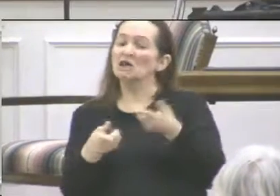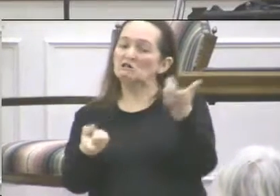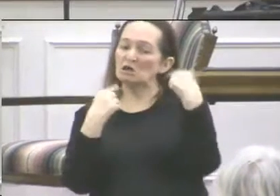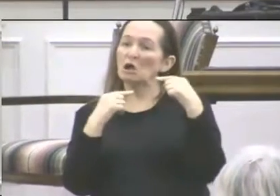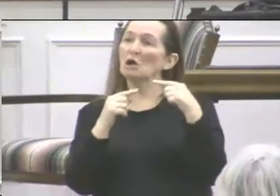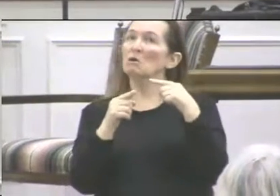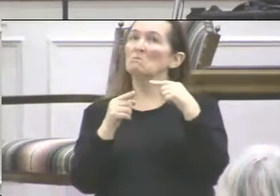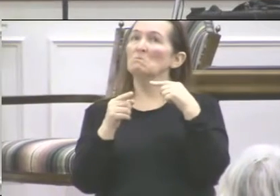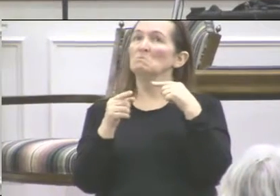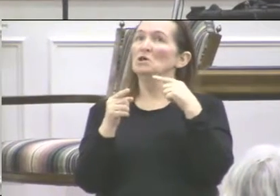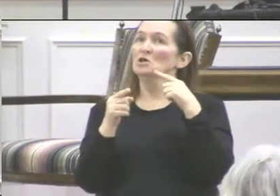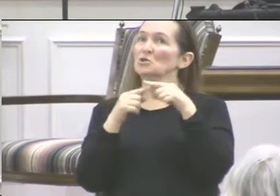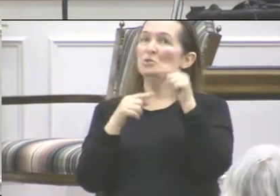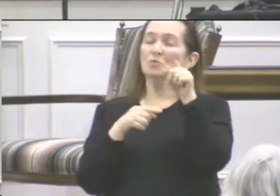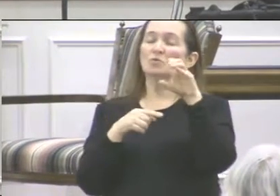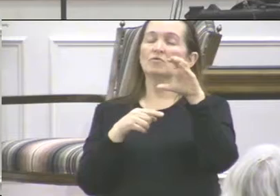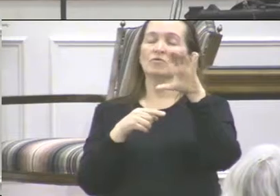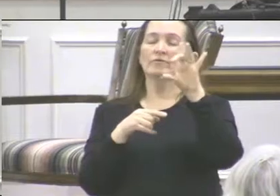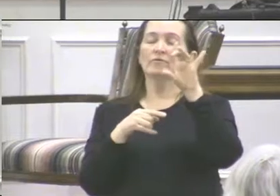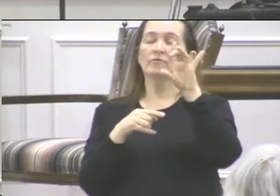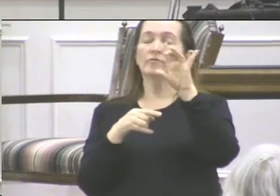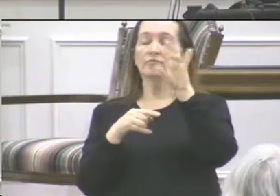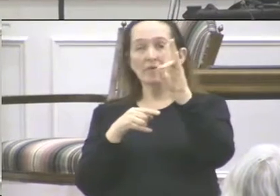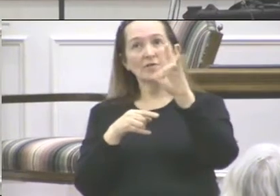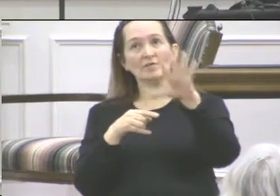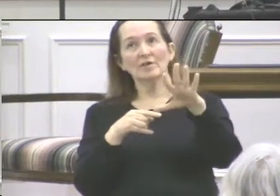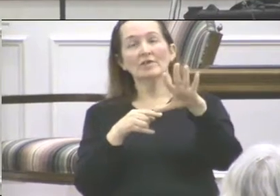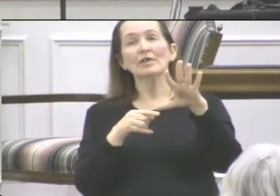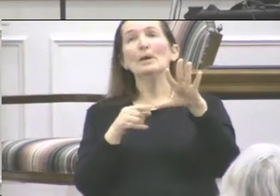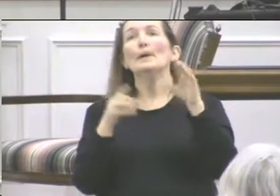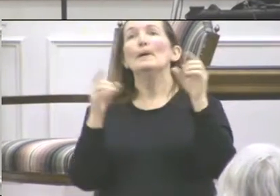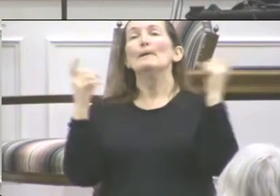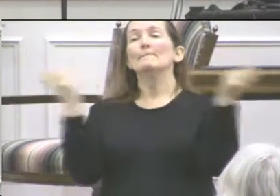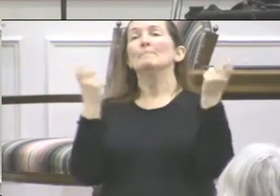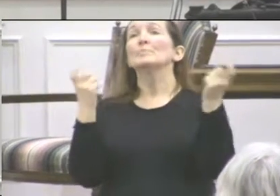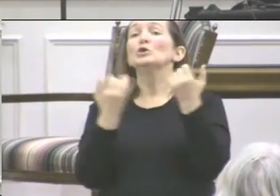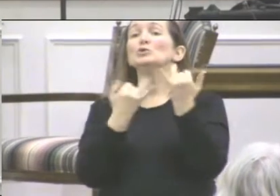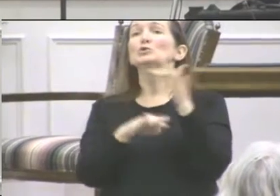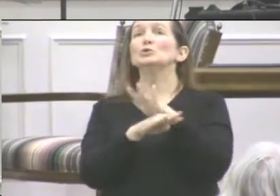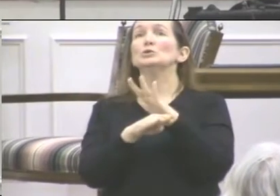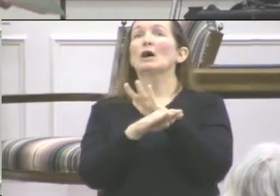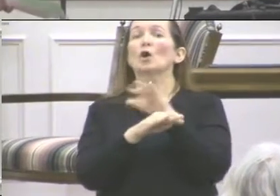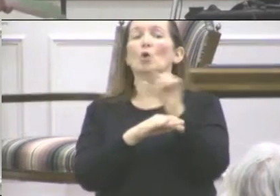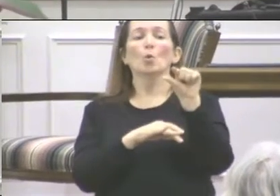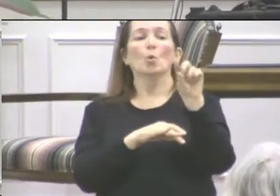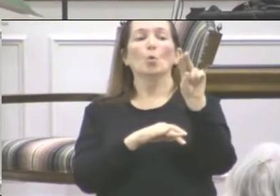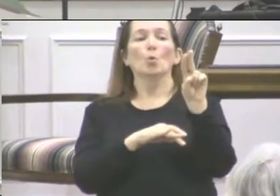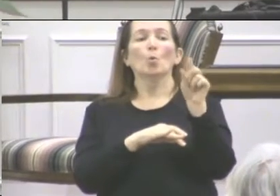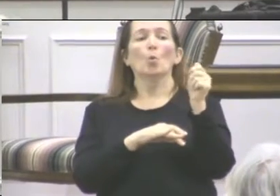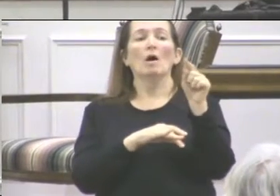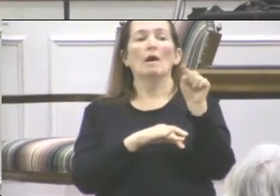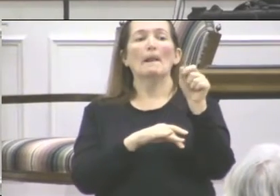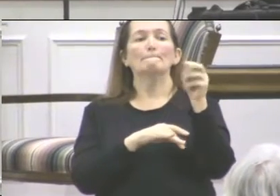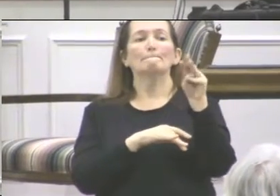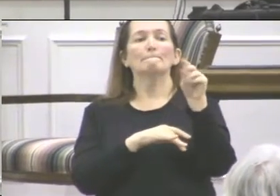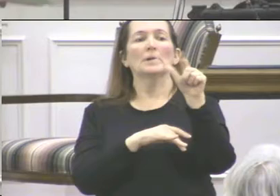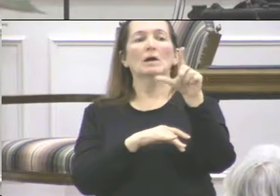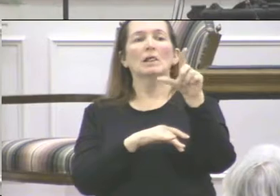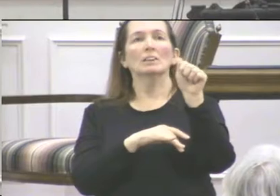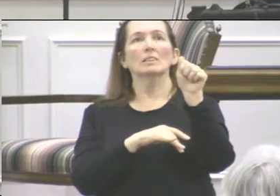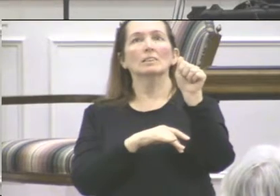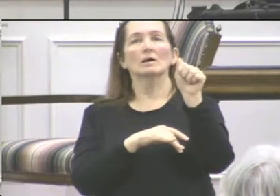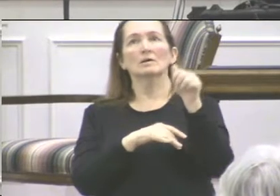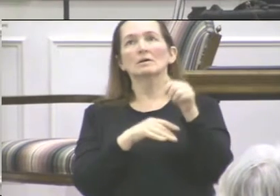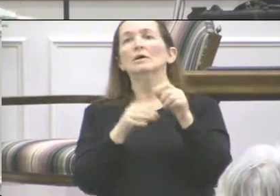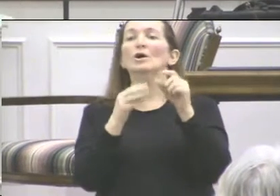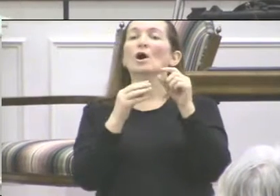Also, just a few meetings coming up tonight. There's a Guatemala mission trip meeting right directly after the service at 7 o'clock. If you desire to go,